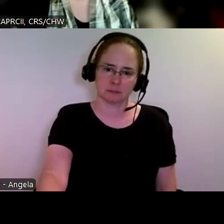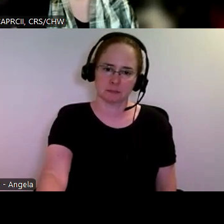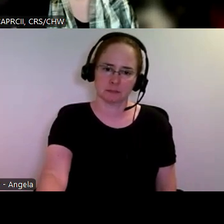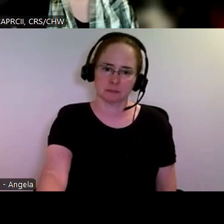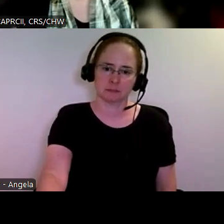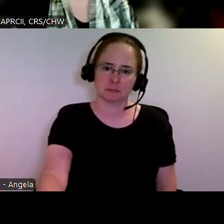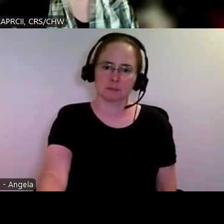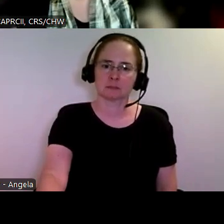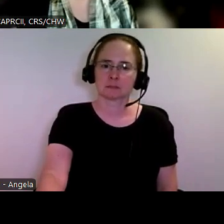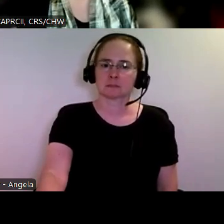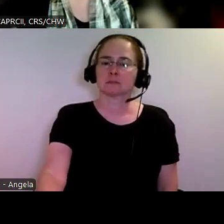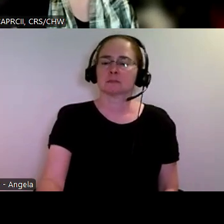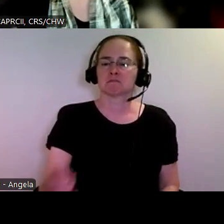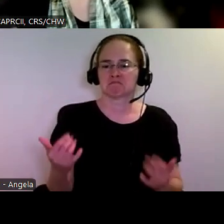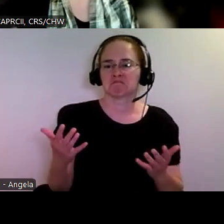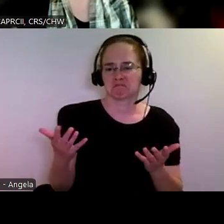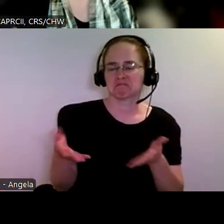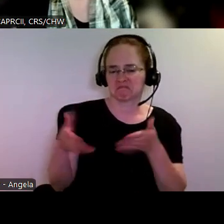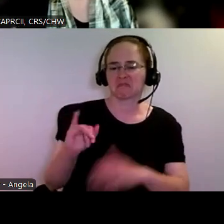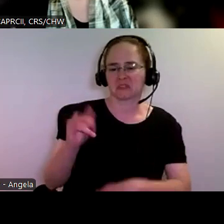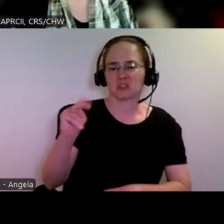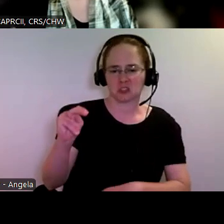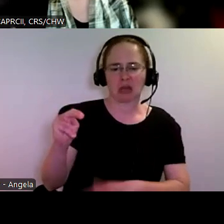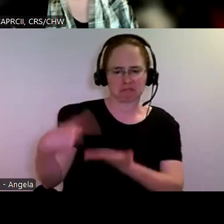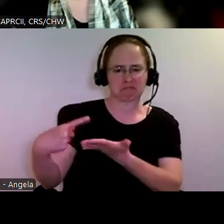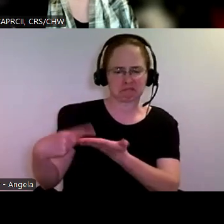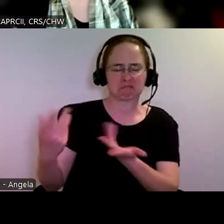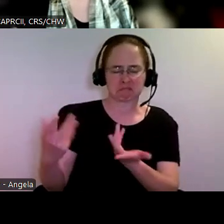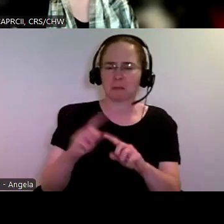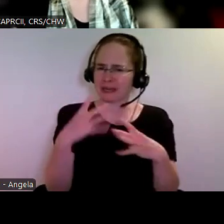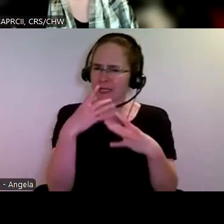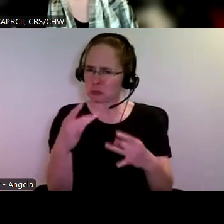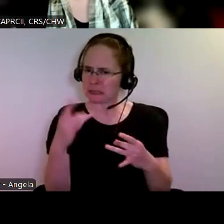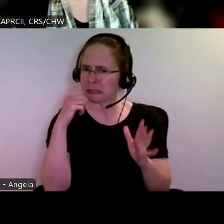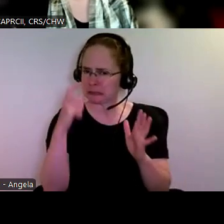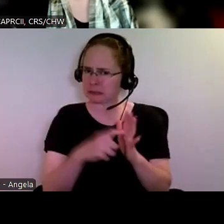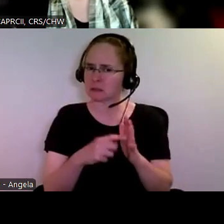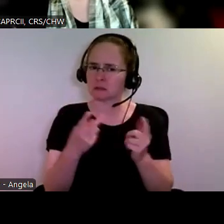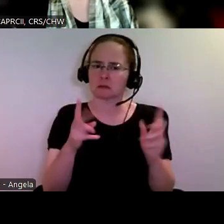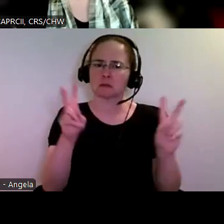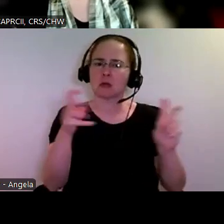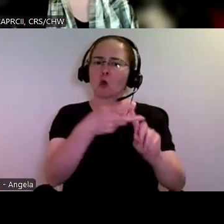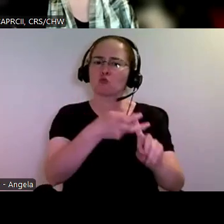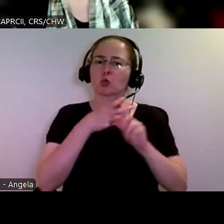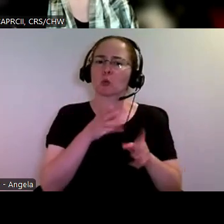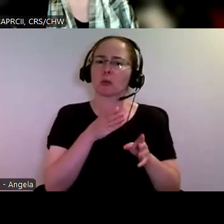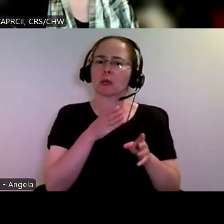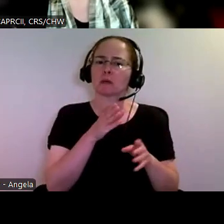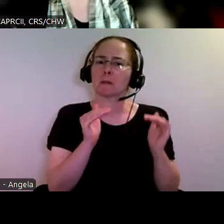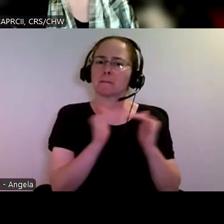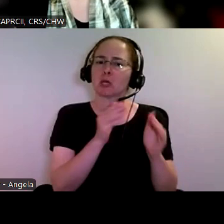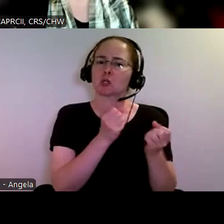So in terms of looking at this, I'm going to give Jen the chance to talk about this. It is interesting to see folks, recruitment to the peer support field, reimbursement